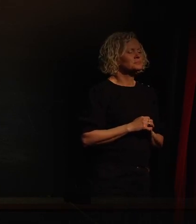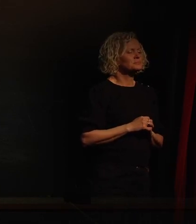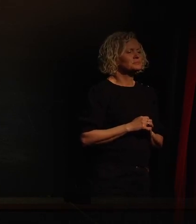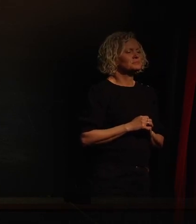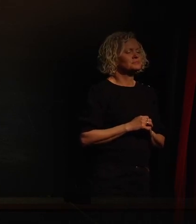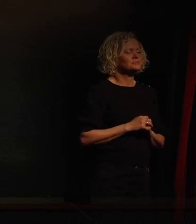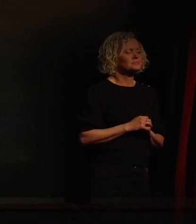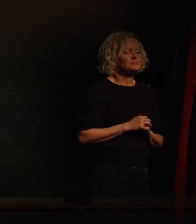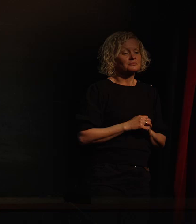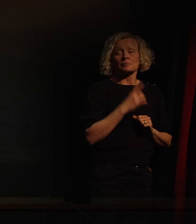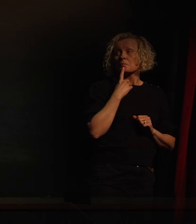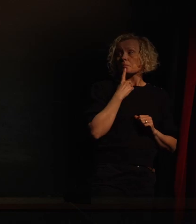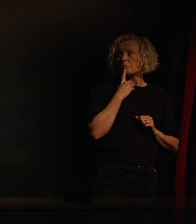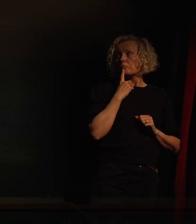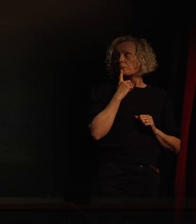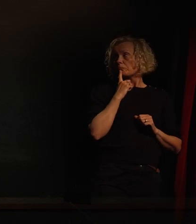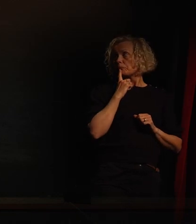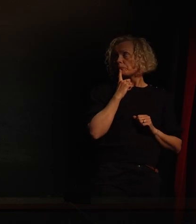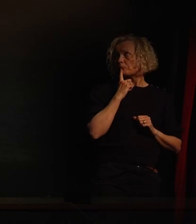Chair. Oh.